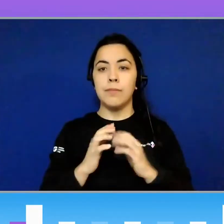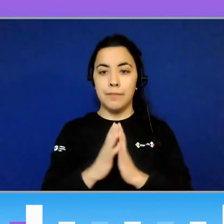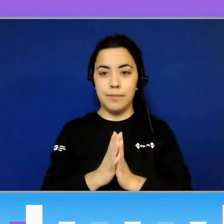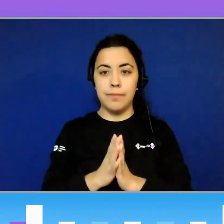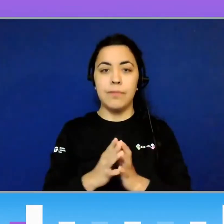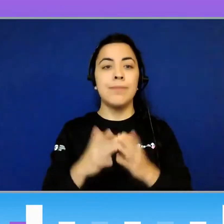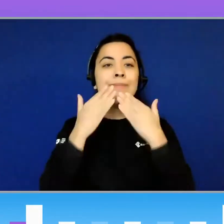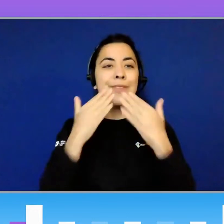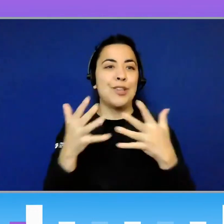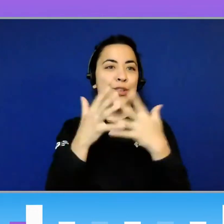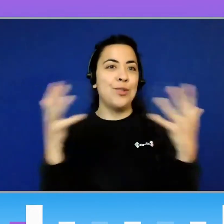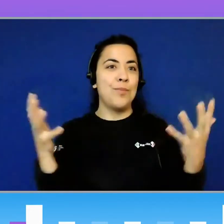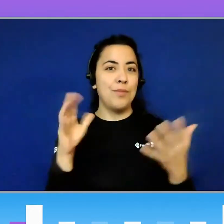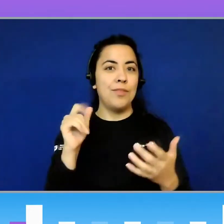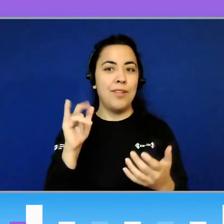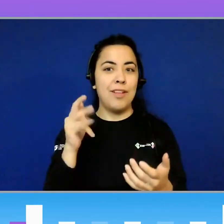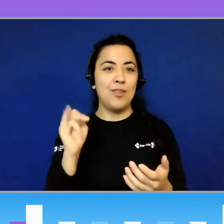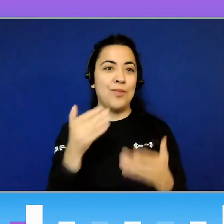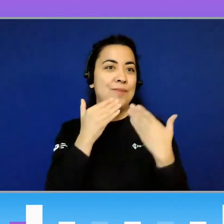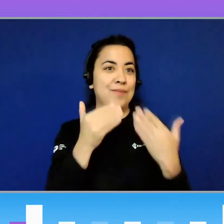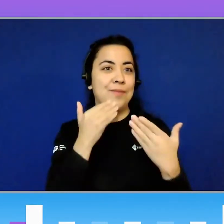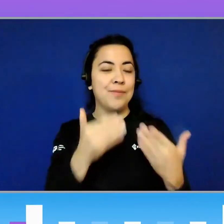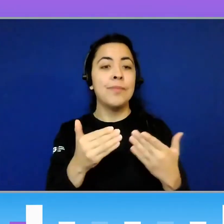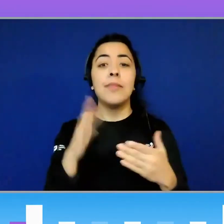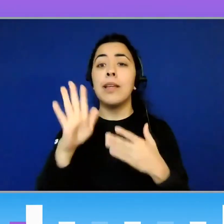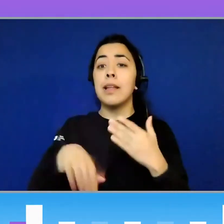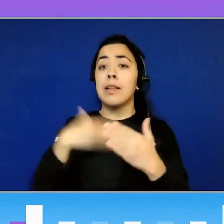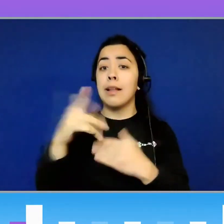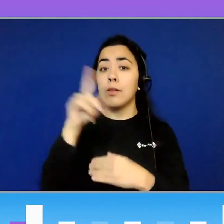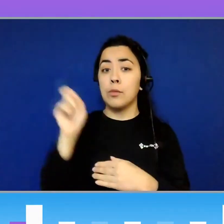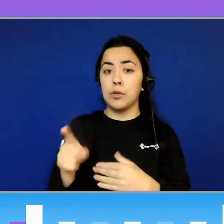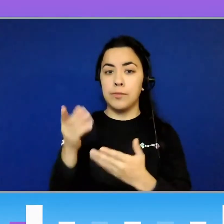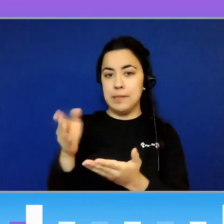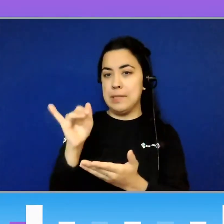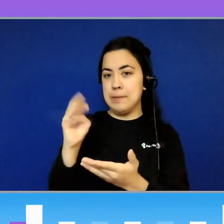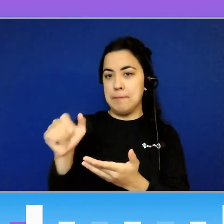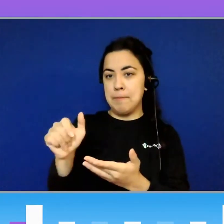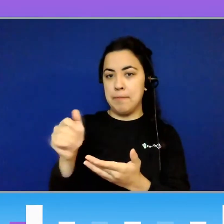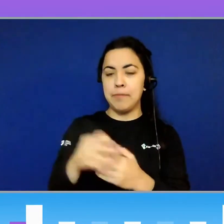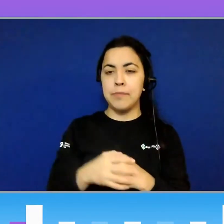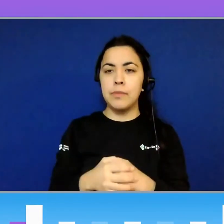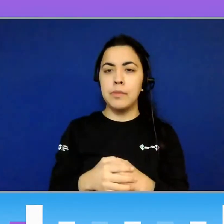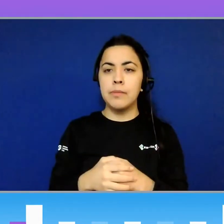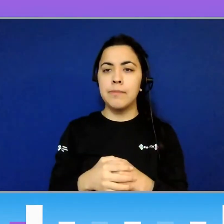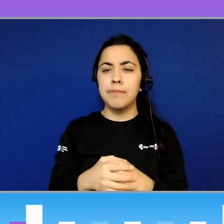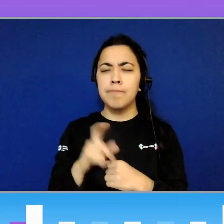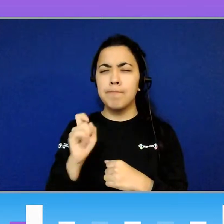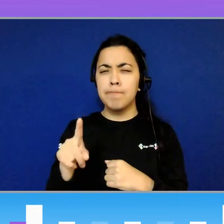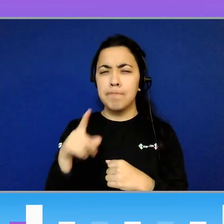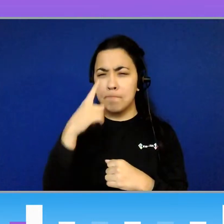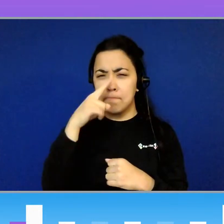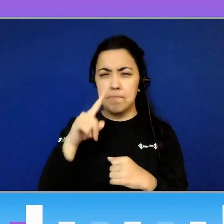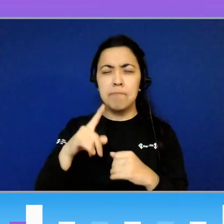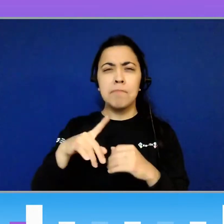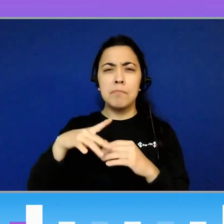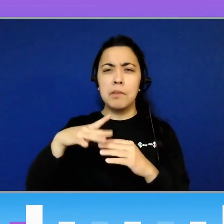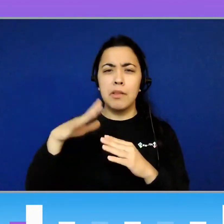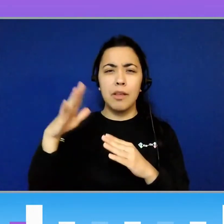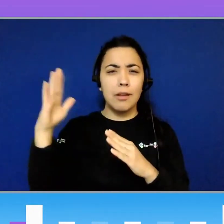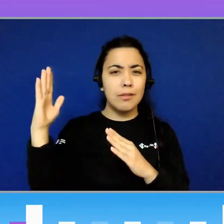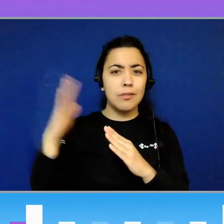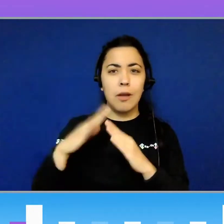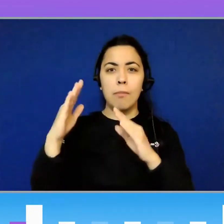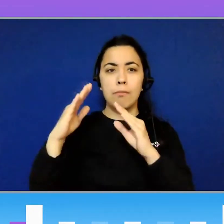Alejandro. So our next question is for Ima. What are the top clarifications that you're hearing as